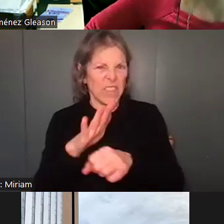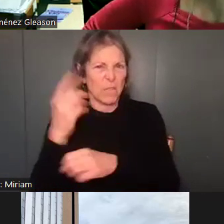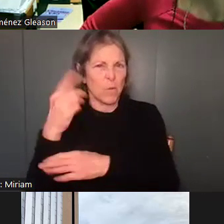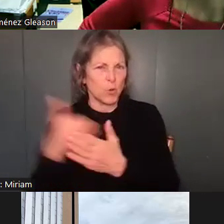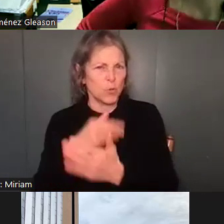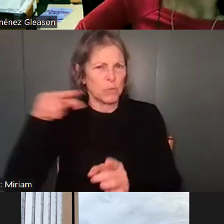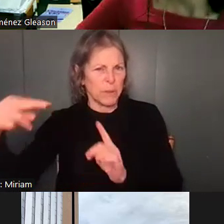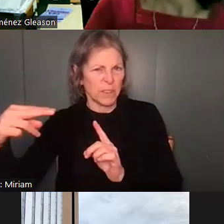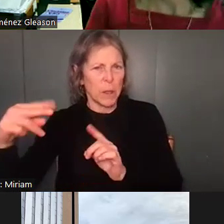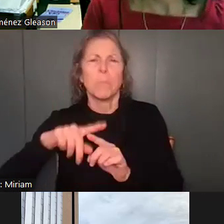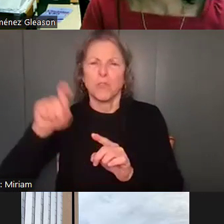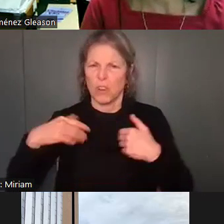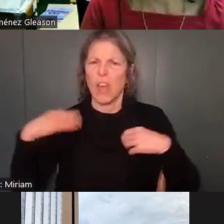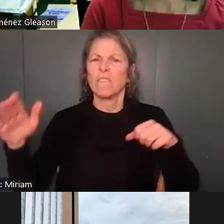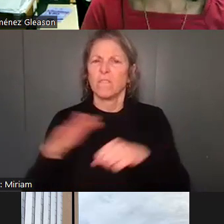have a full team.